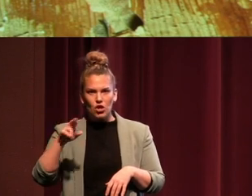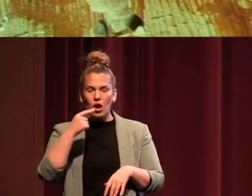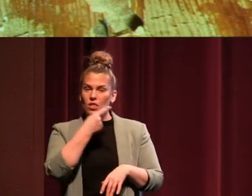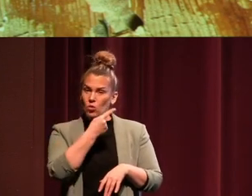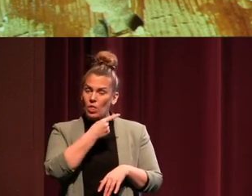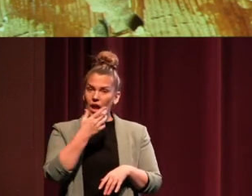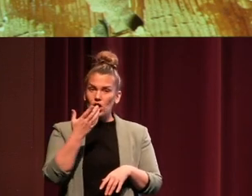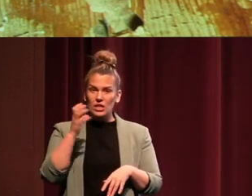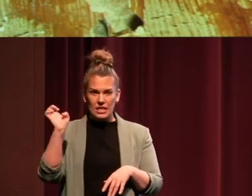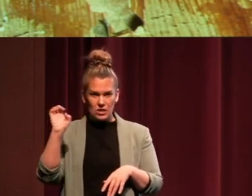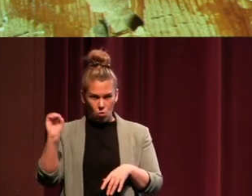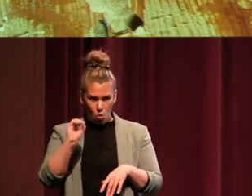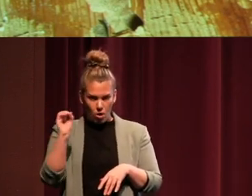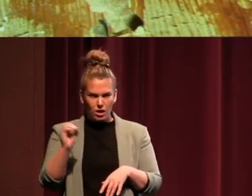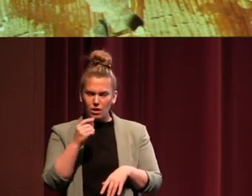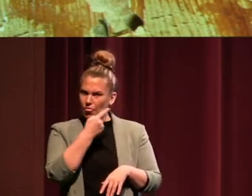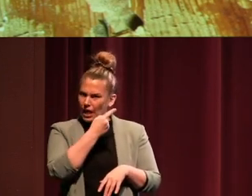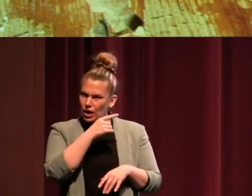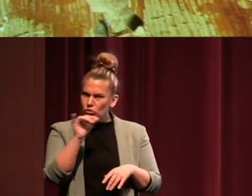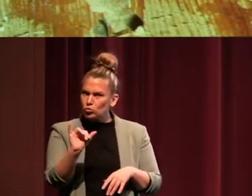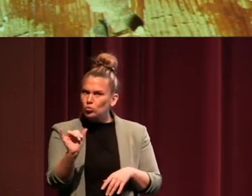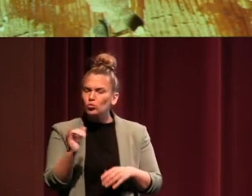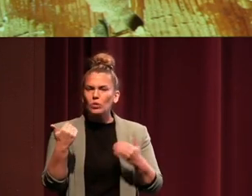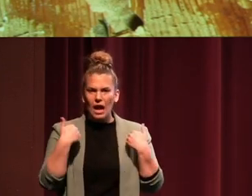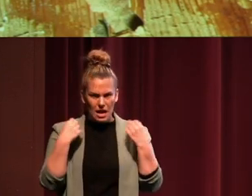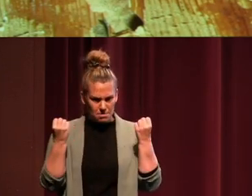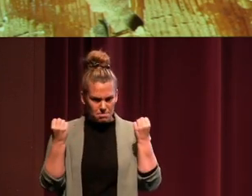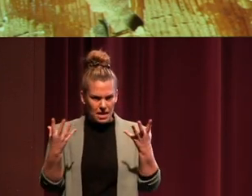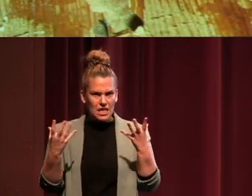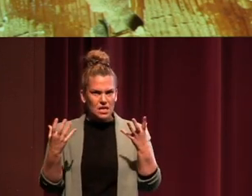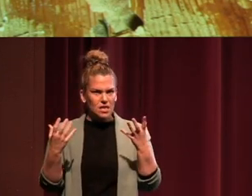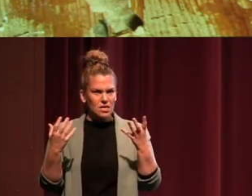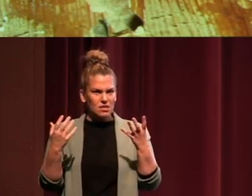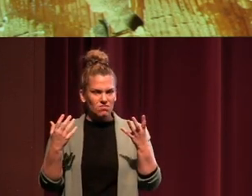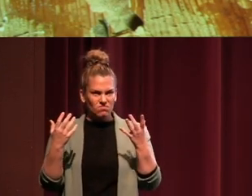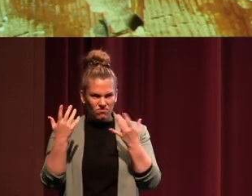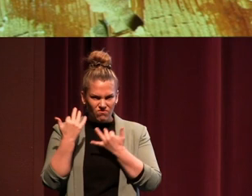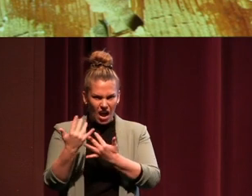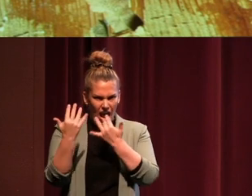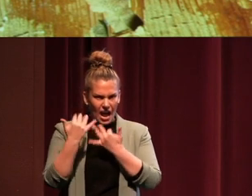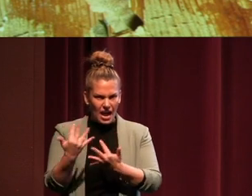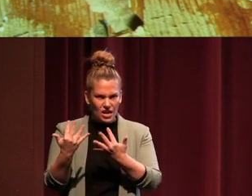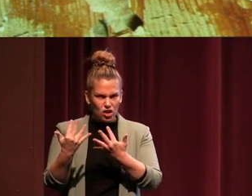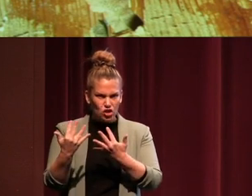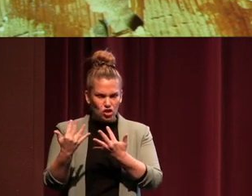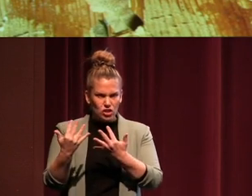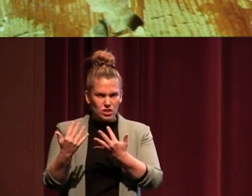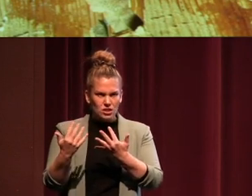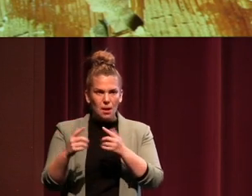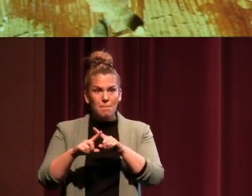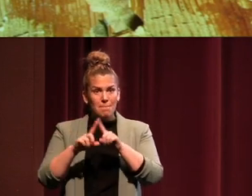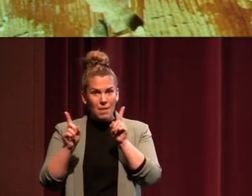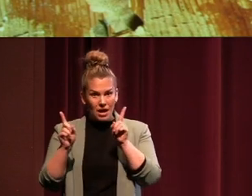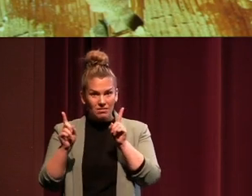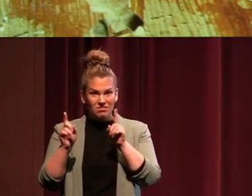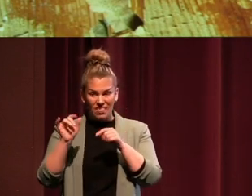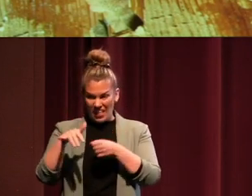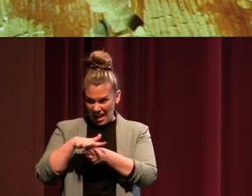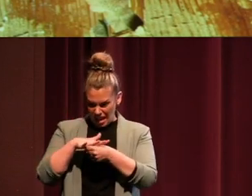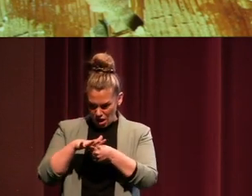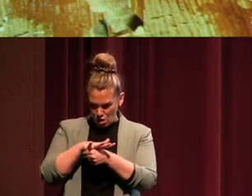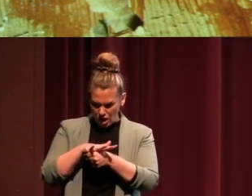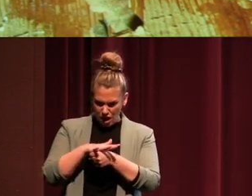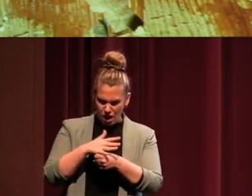fire. Why is that? They're very cool and moist, but they're still hot and dry in the summer. And there's